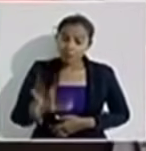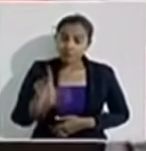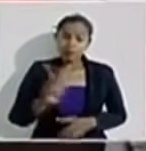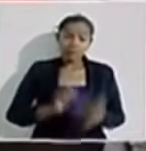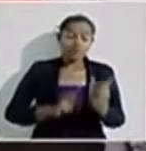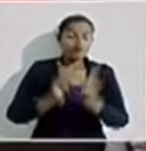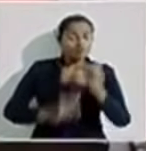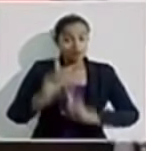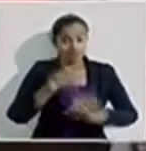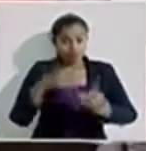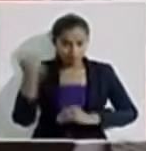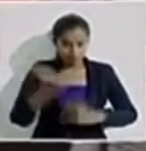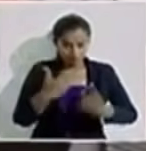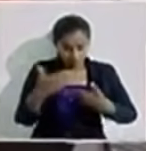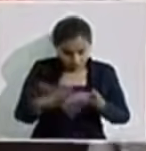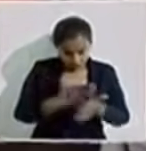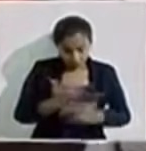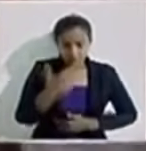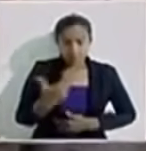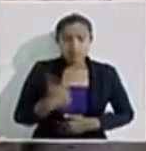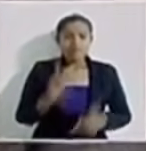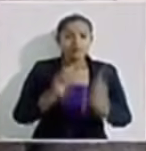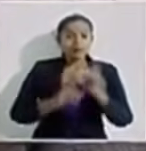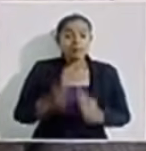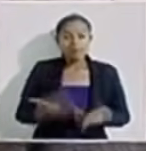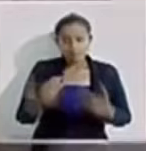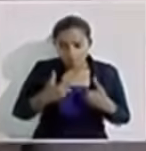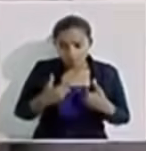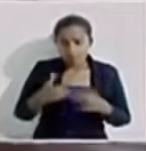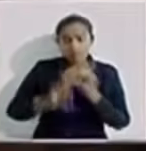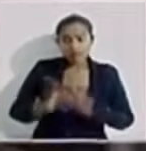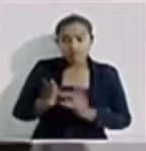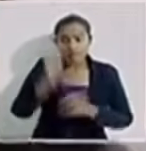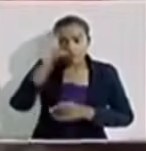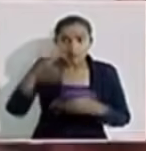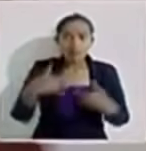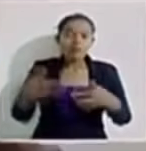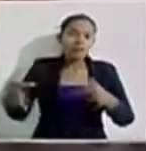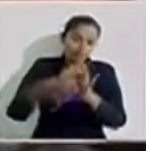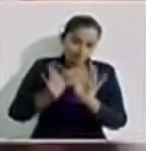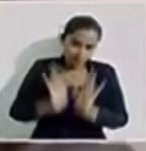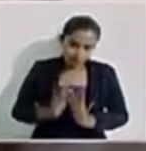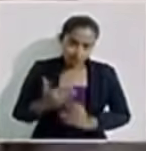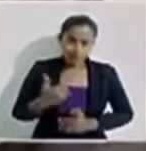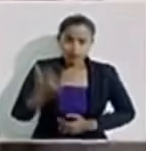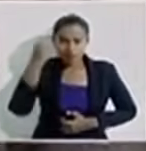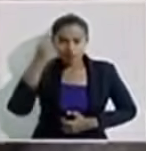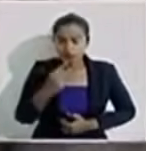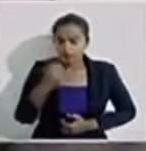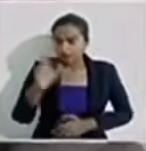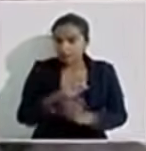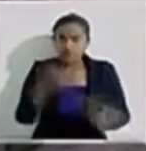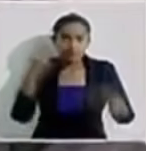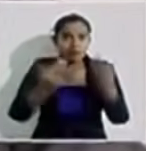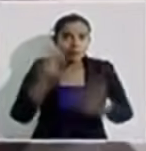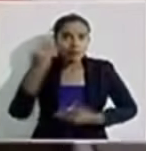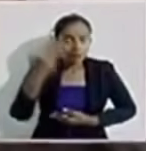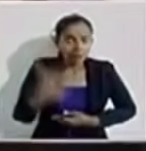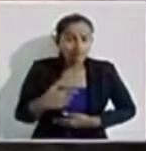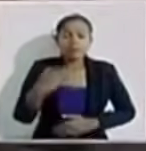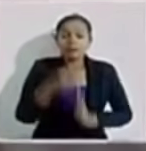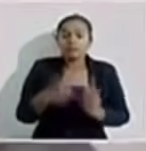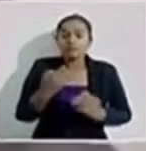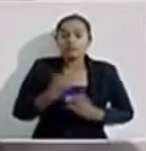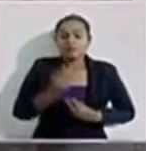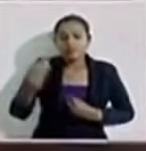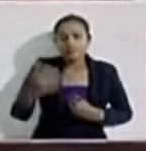countries that speak on behalf of us. We must not hesitate to express our views to the world. If a nation speaks on behalf of us, we must speak for